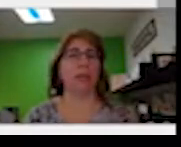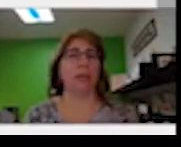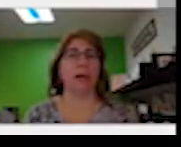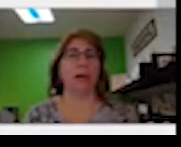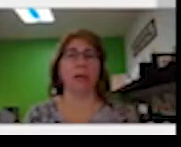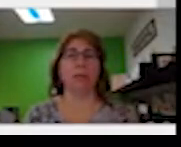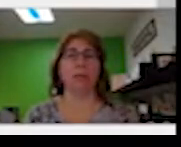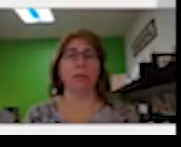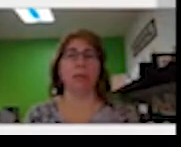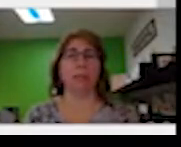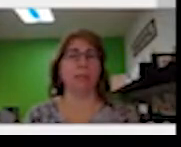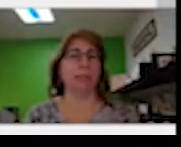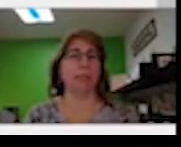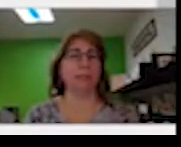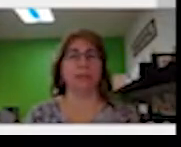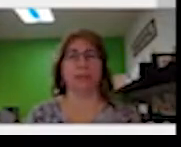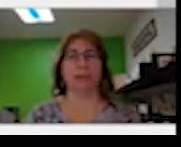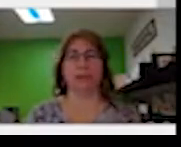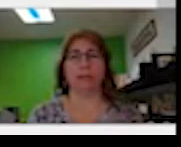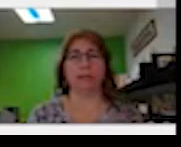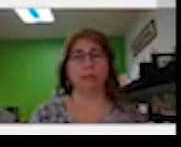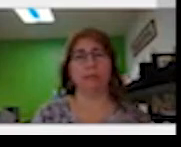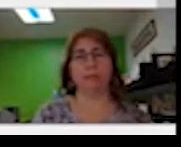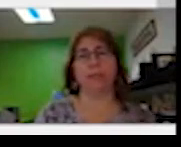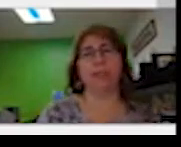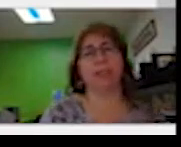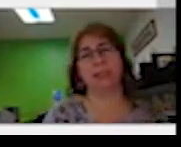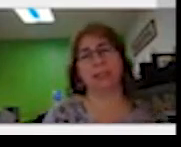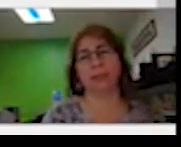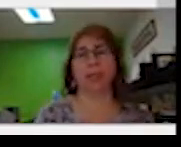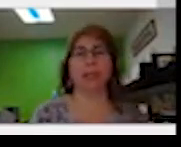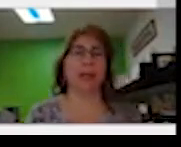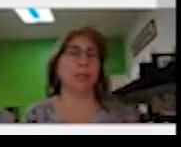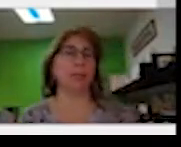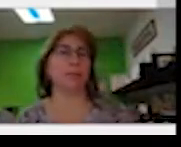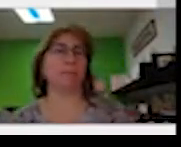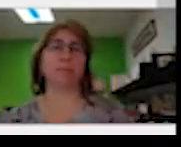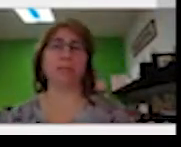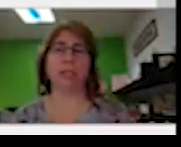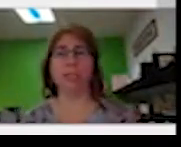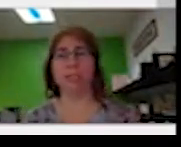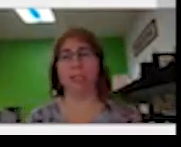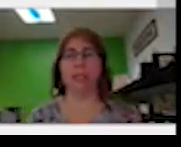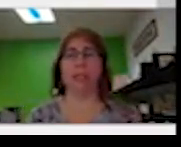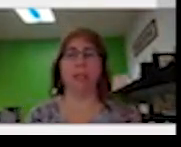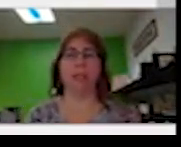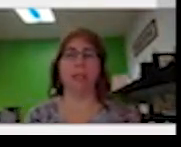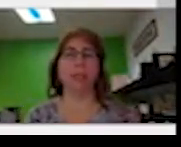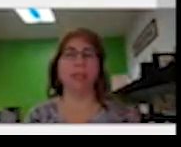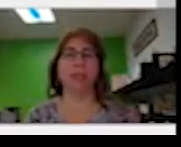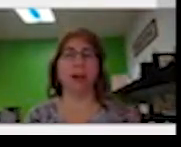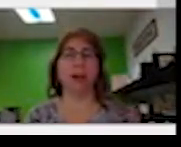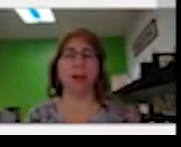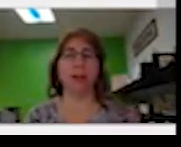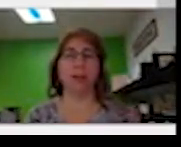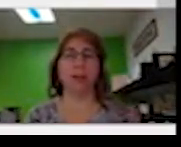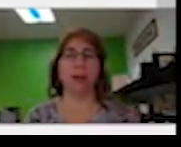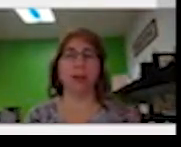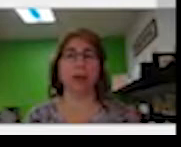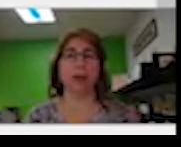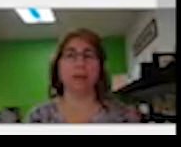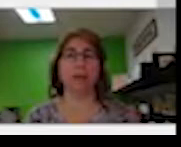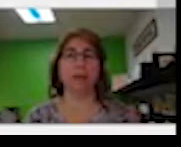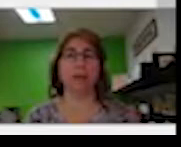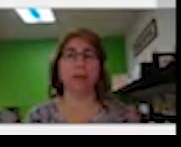in. Science reflects his grade as being a D. So I'm going to click on the